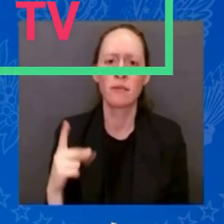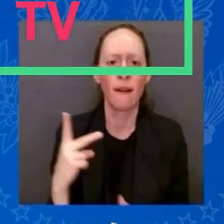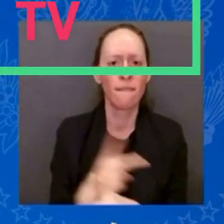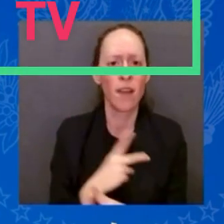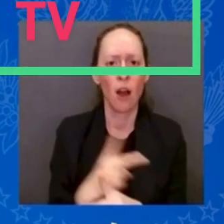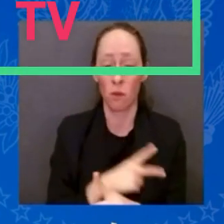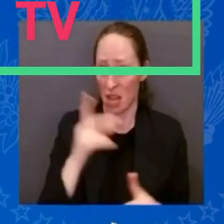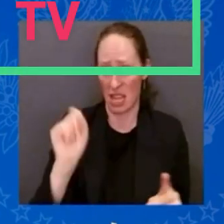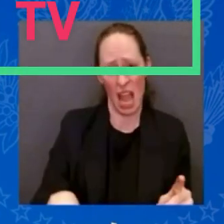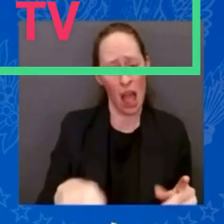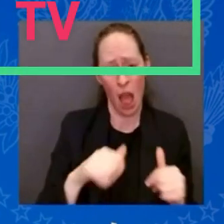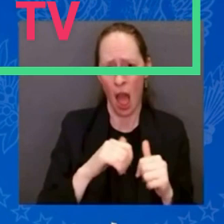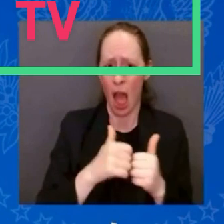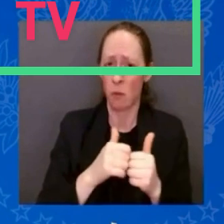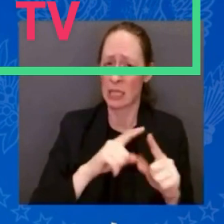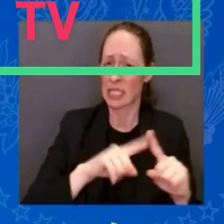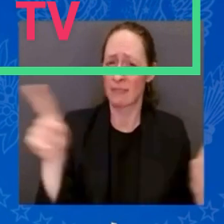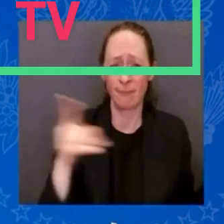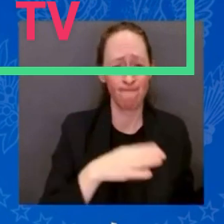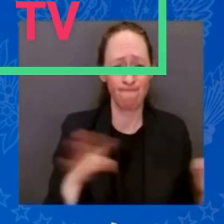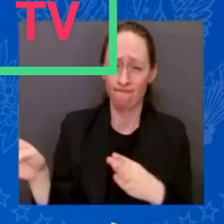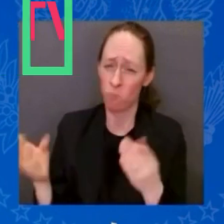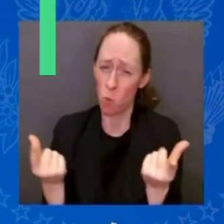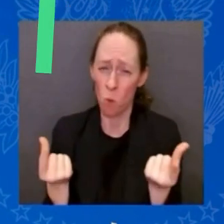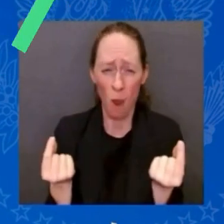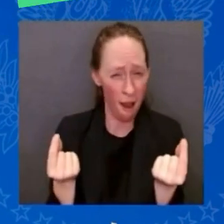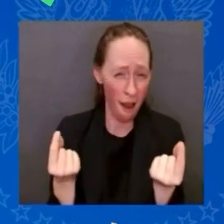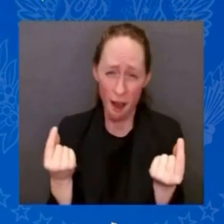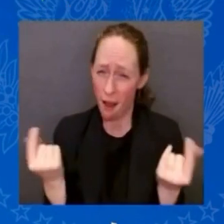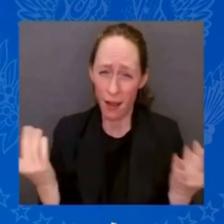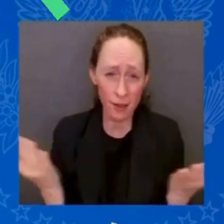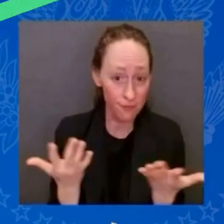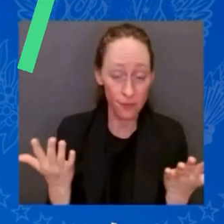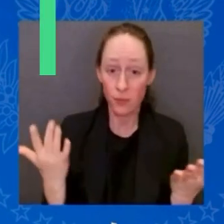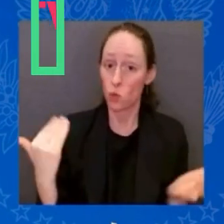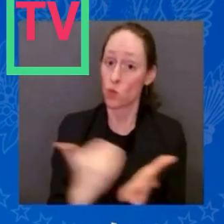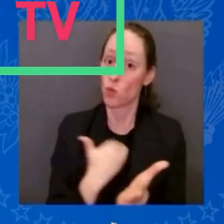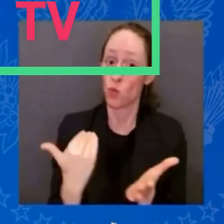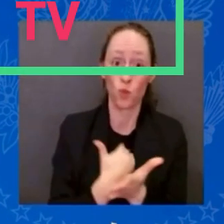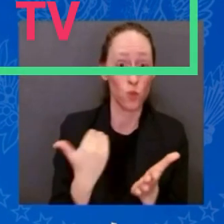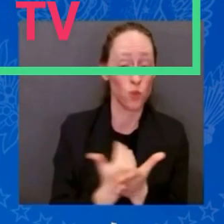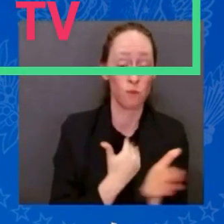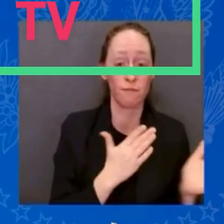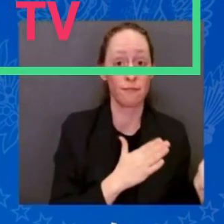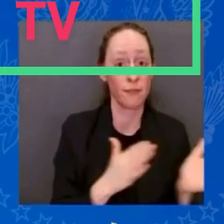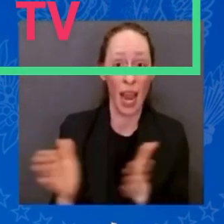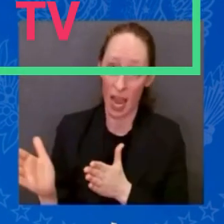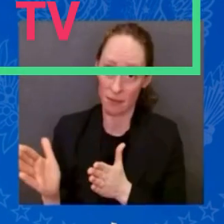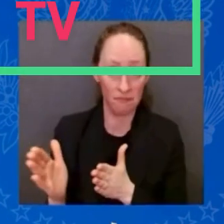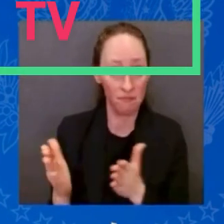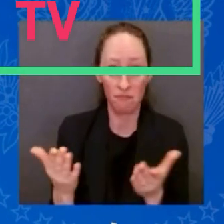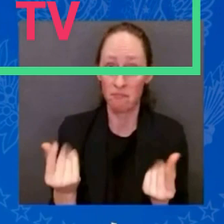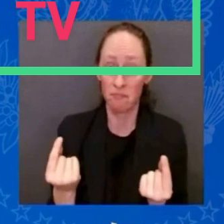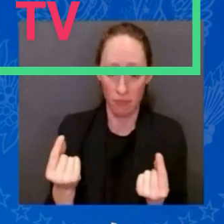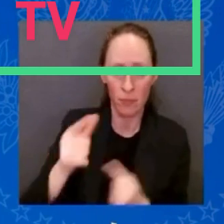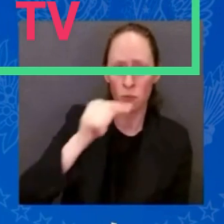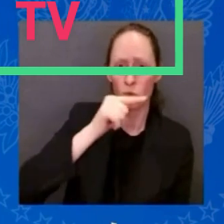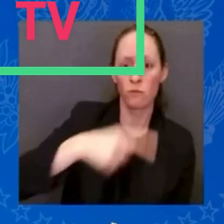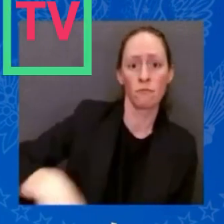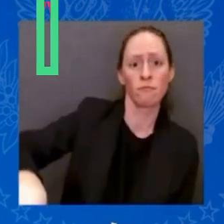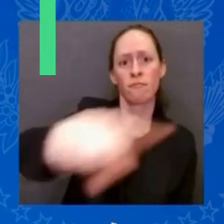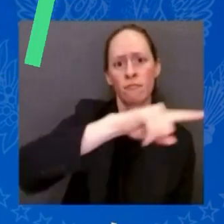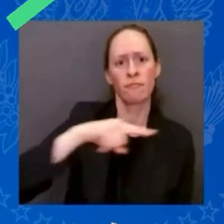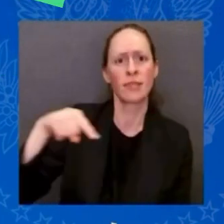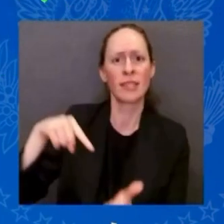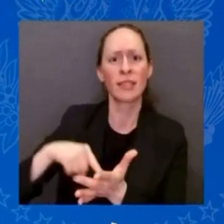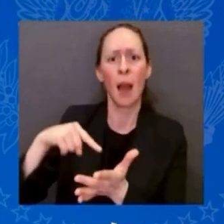I'm announcing today a new path consistent with today's ruling to provide student debt relief to as many borrowers as possible, as